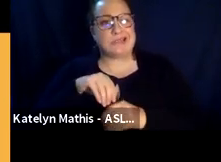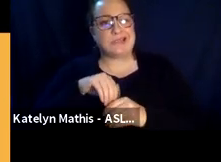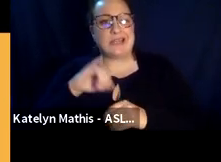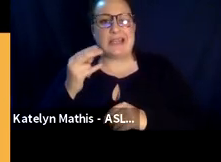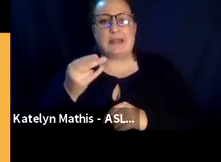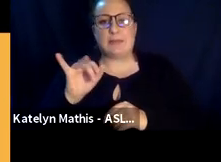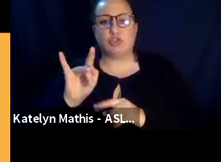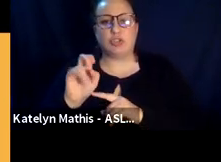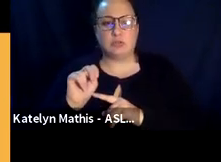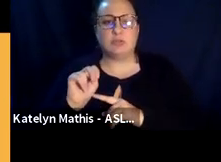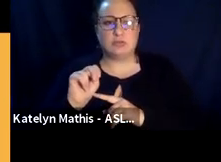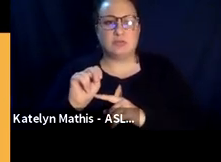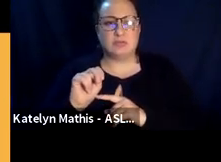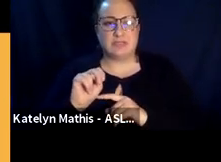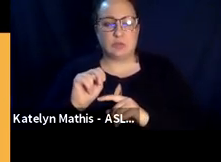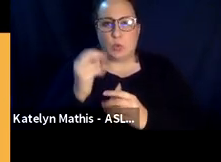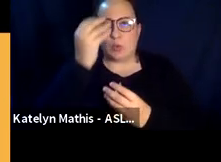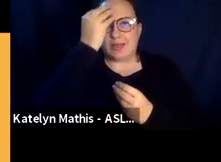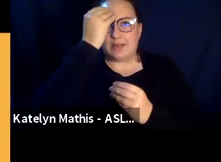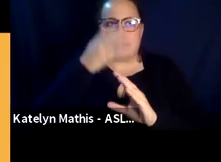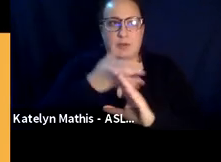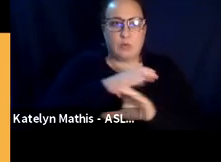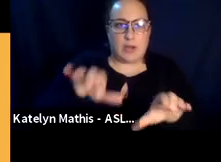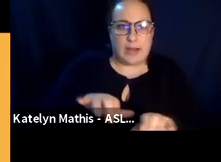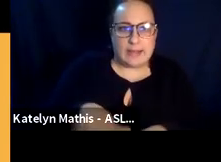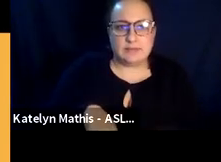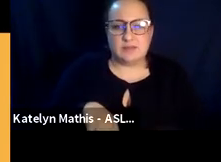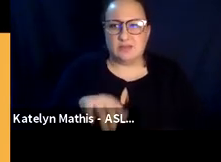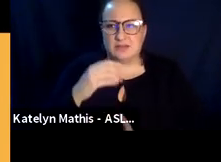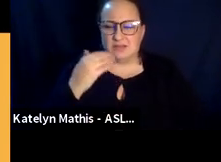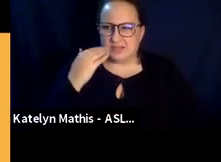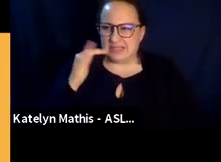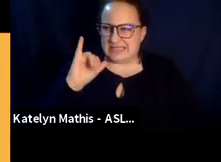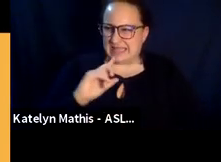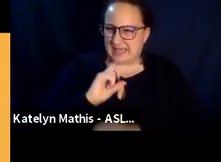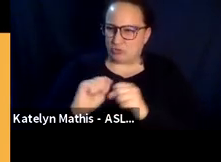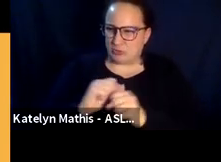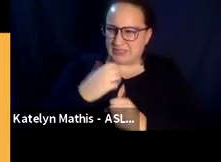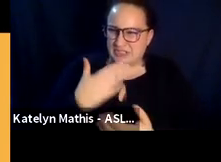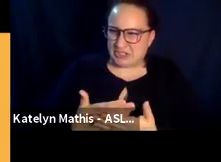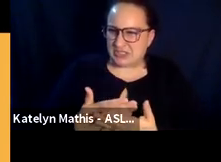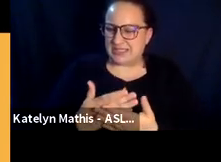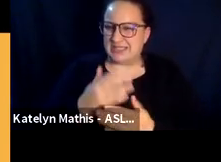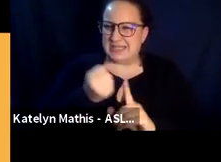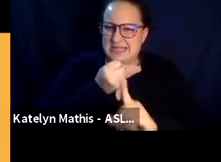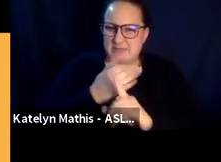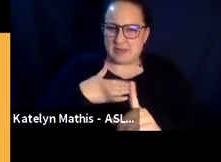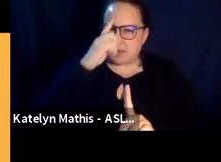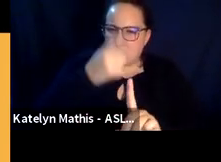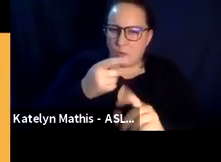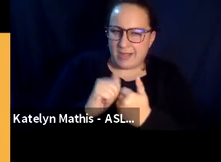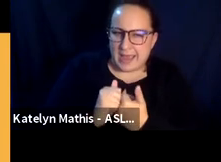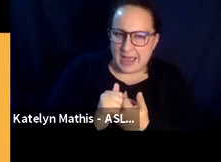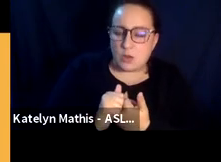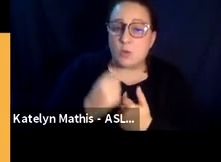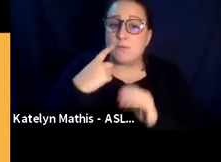the capacity to think before you act, to really think, is this really a good idea? How is this going to impact my goal? So for